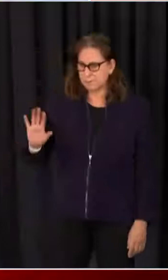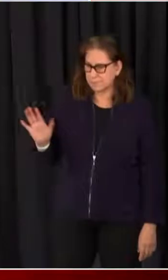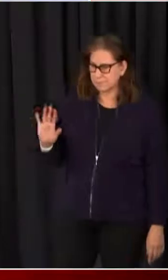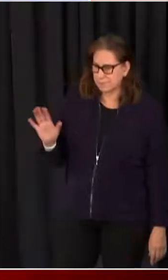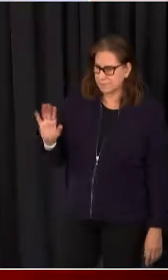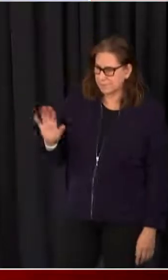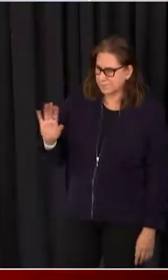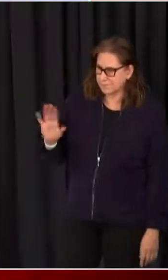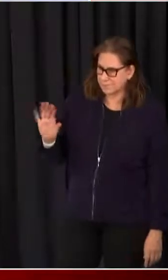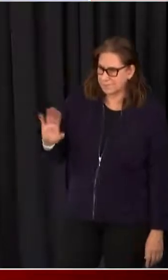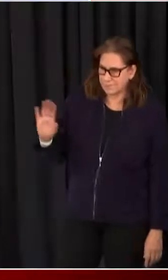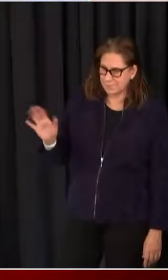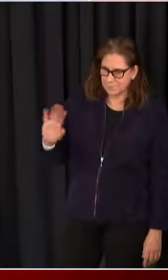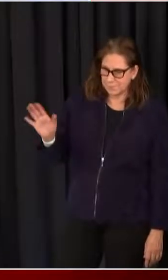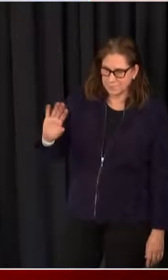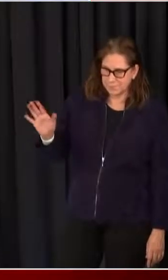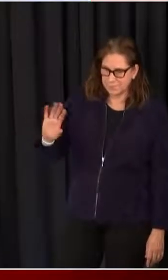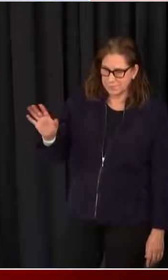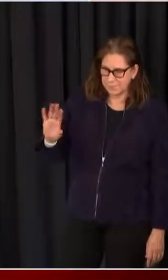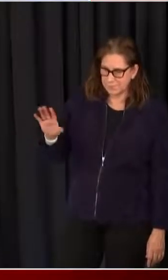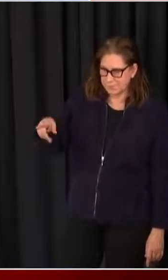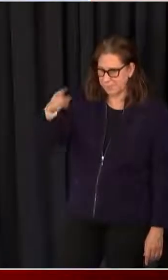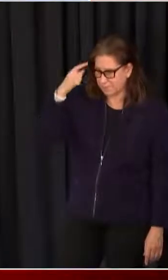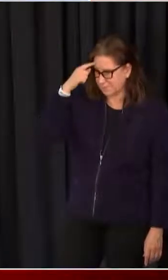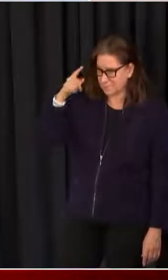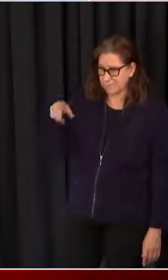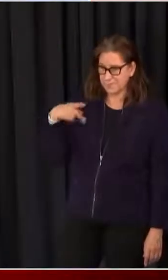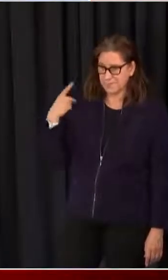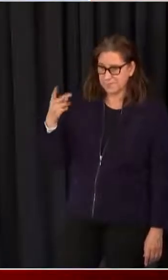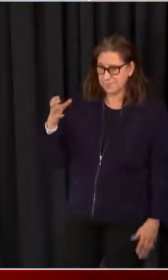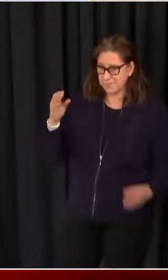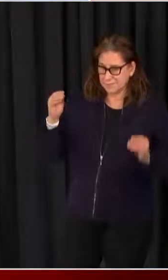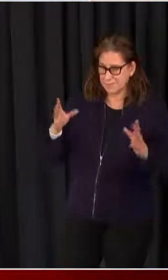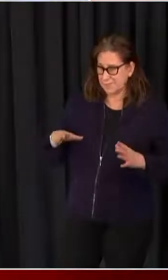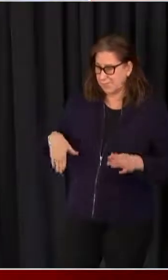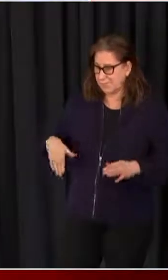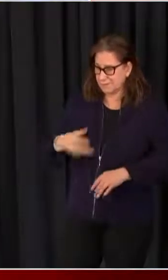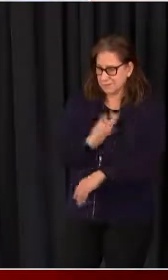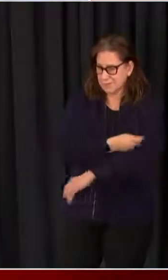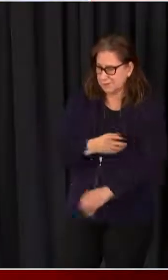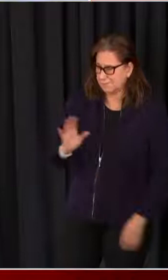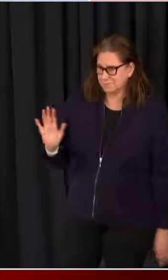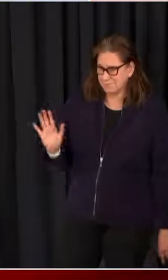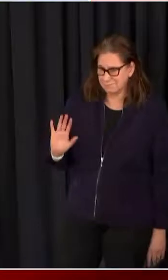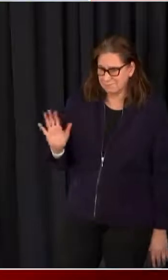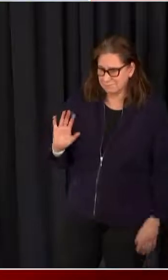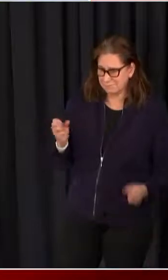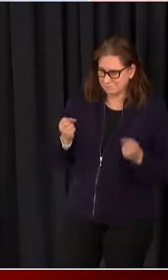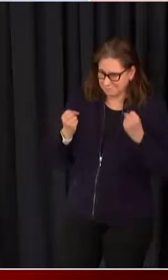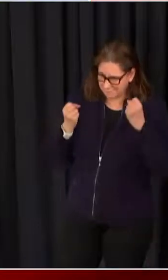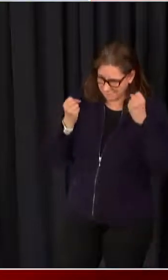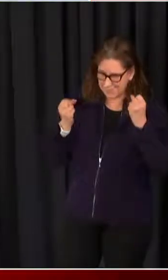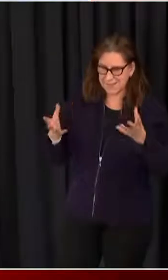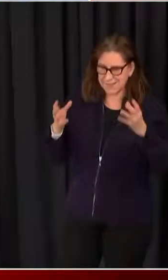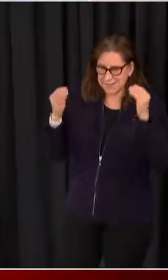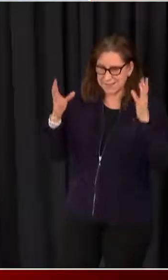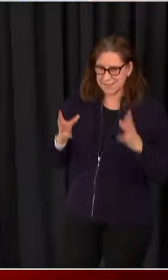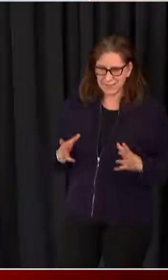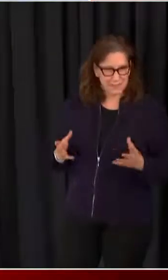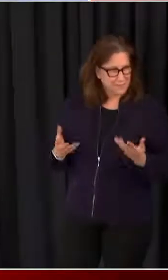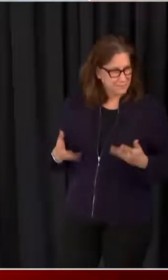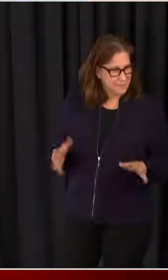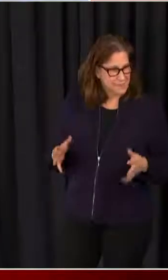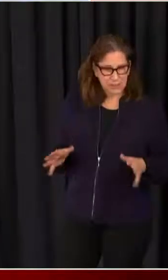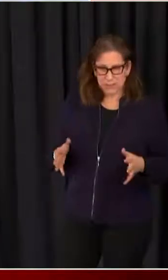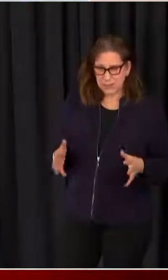because I don't want anybody to think that DC teachers haven't been vaccinated. We have vaccinated, is it I'm